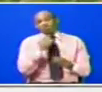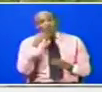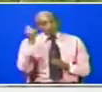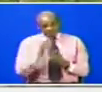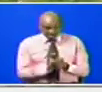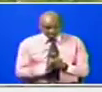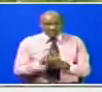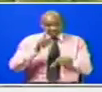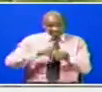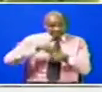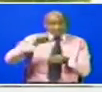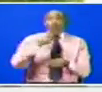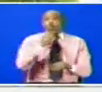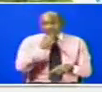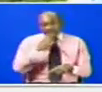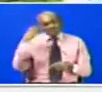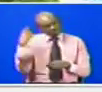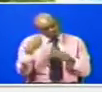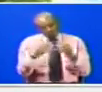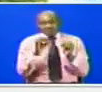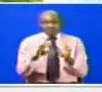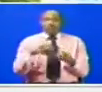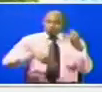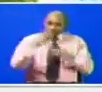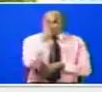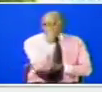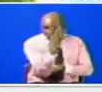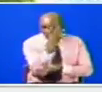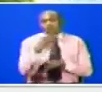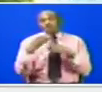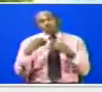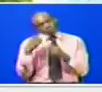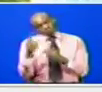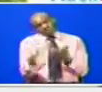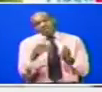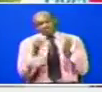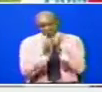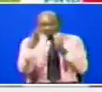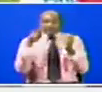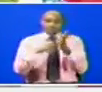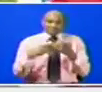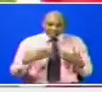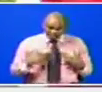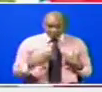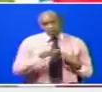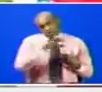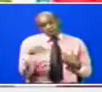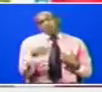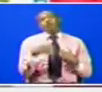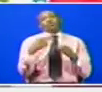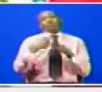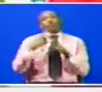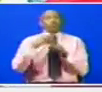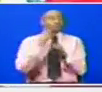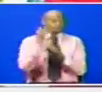after going unbeaten that month, winning 4 and drawing 1 out of 5 games to collect 13 points out of a possible 15 points.